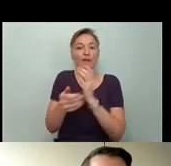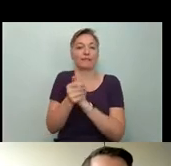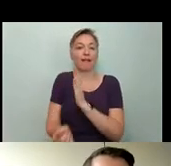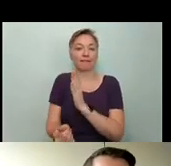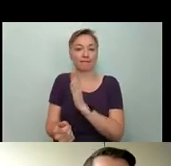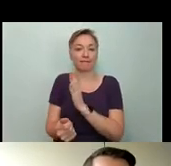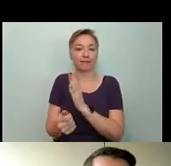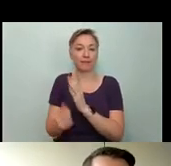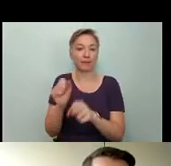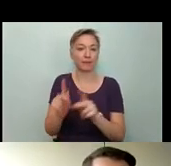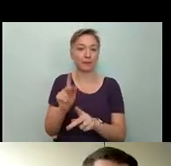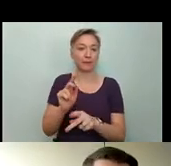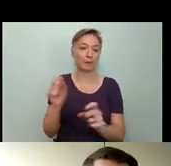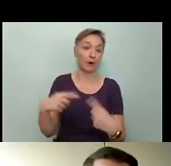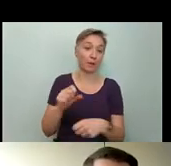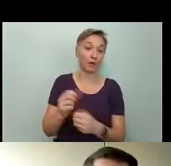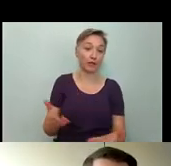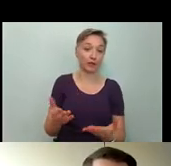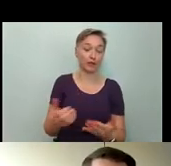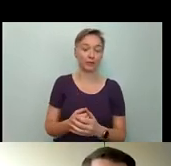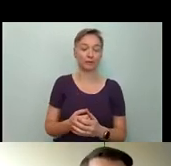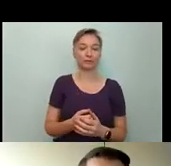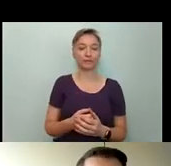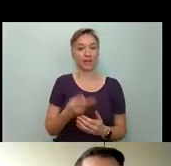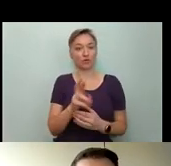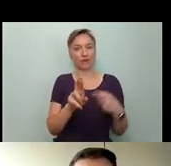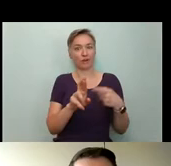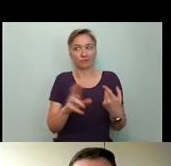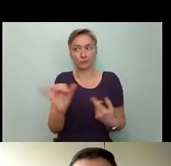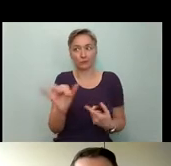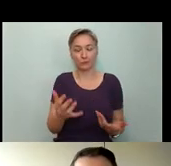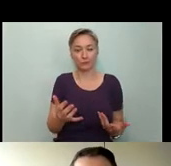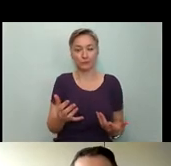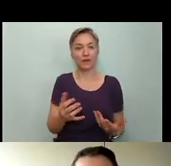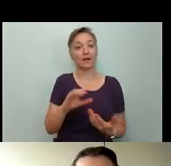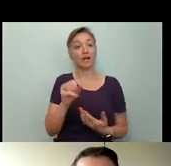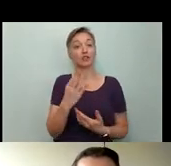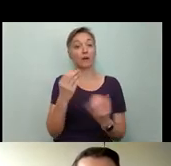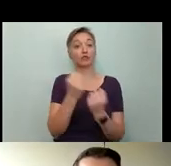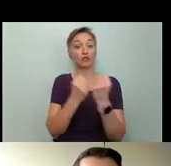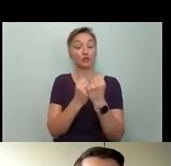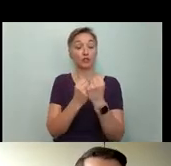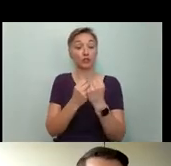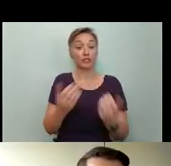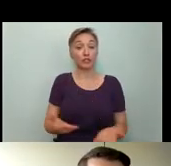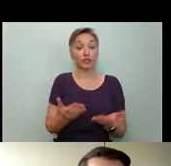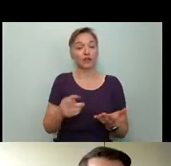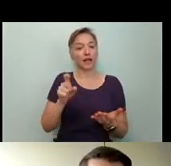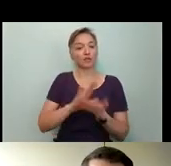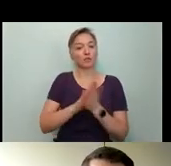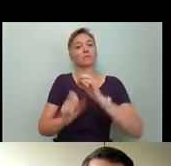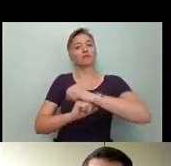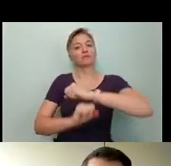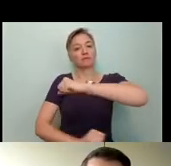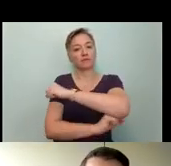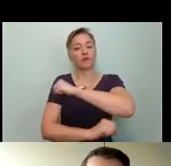exception. Really, our job structure acts as, or will act as, needs to act as the foundation for our